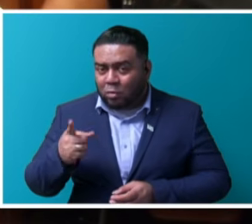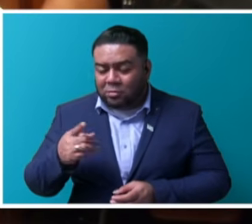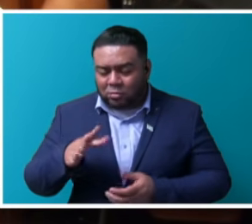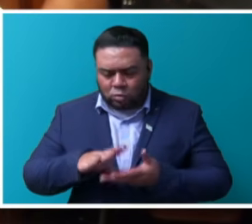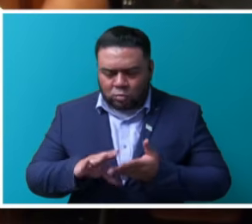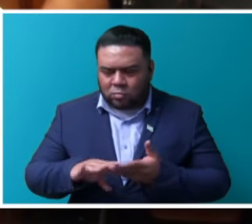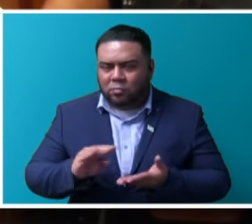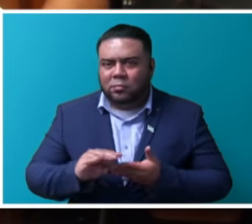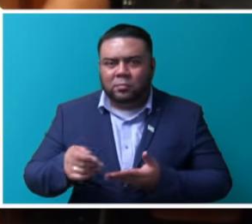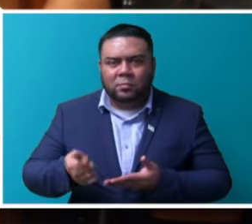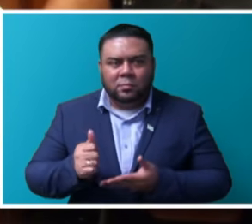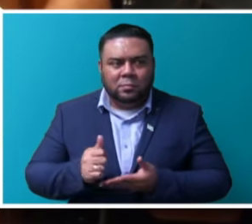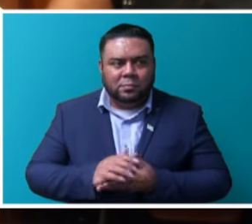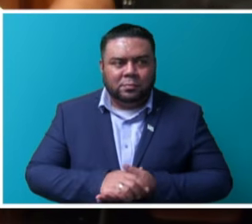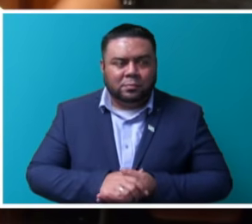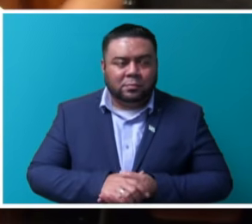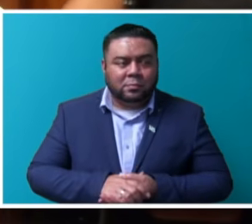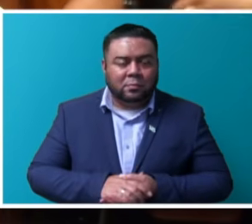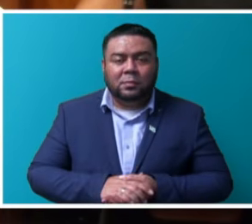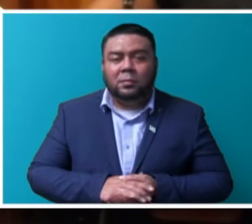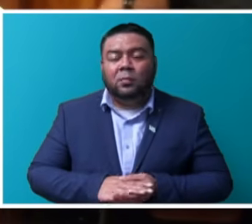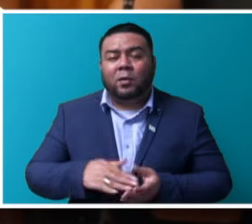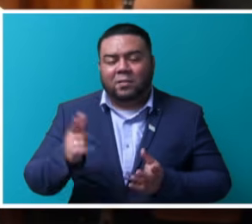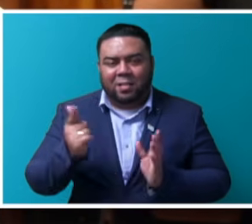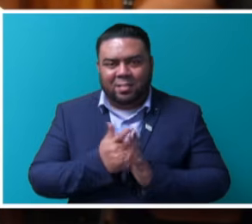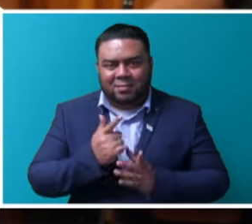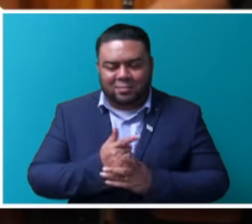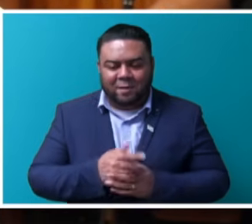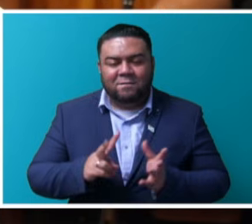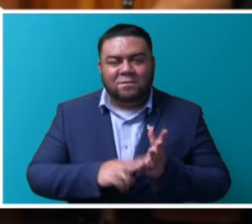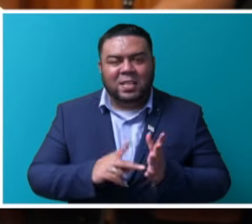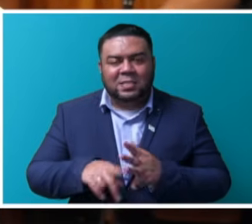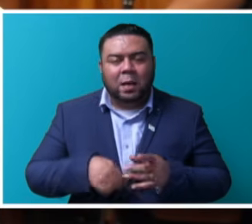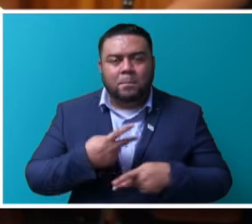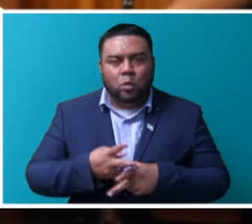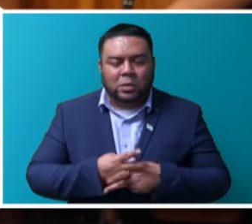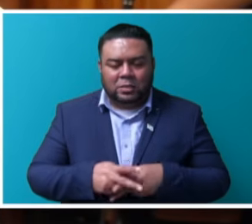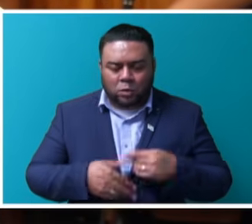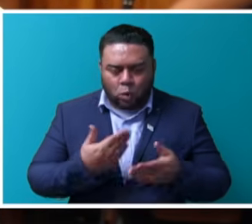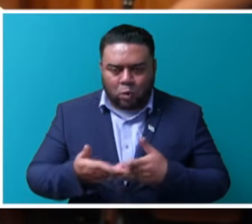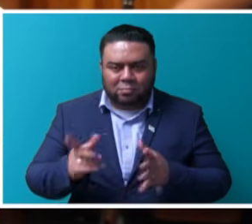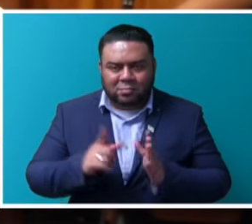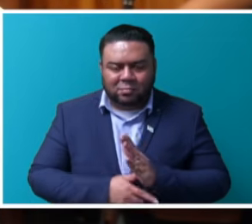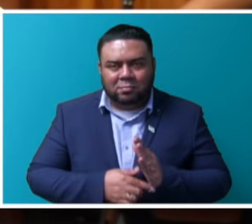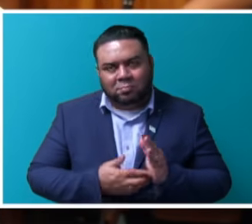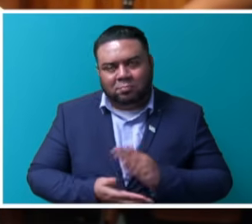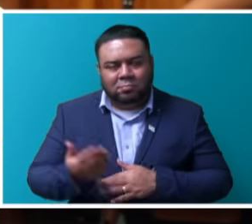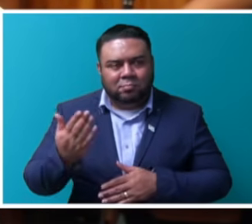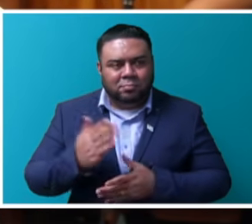processing. DSLS will engage a licensed agent to get visas processed on time and send students before commencement of